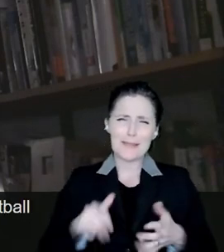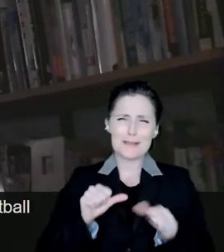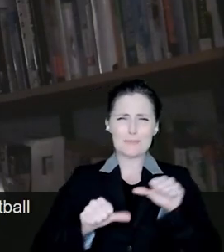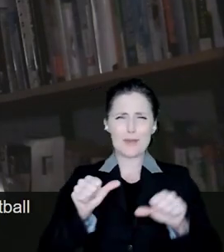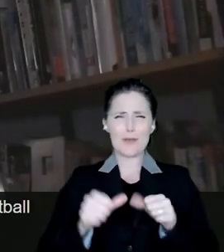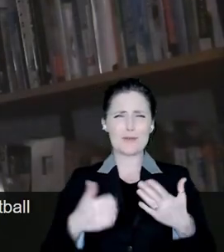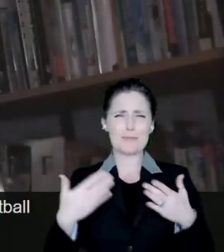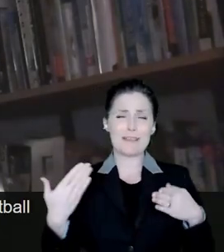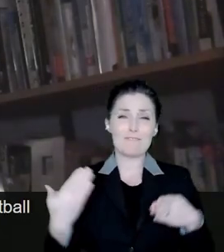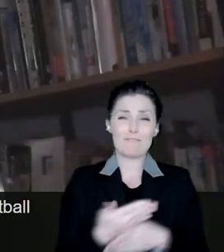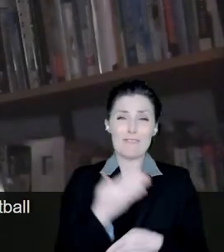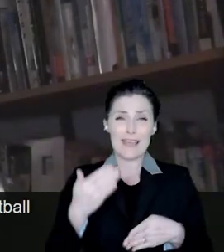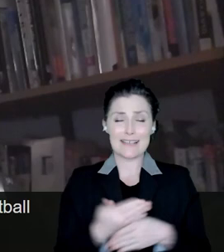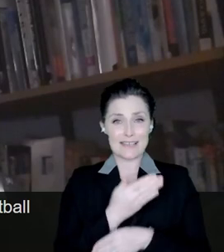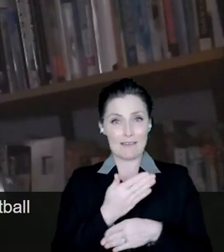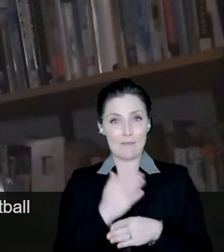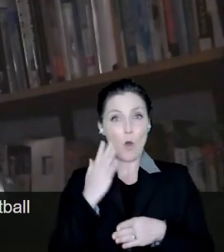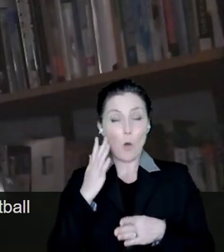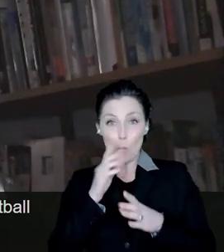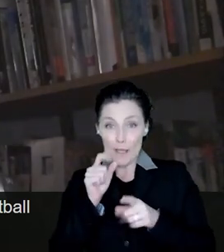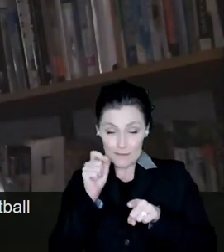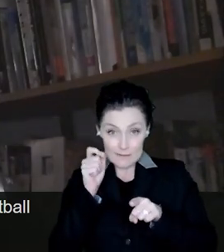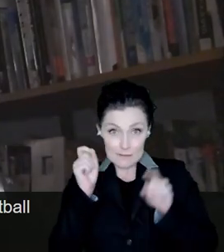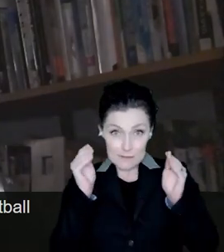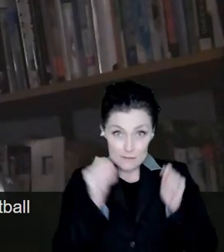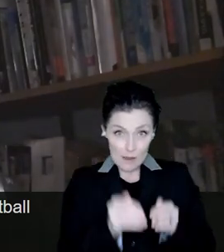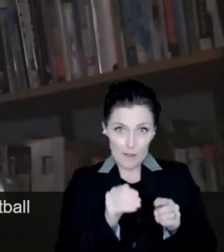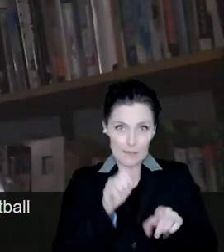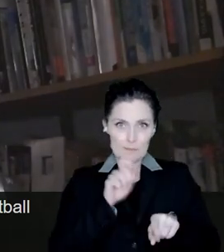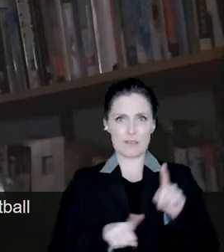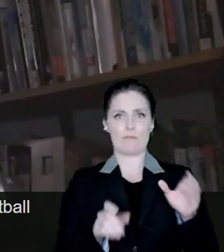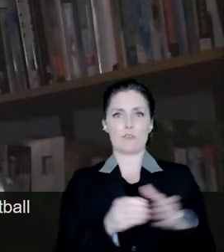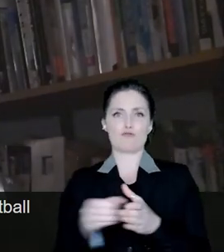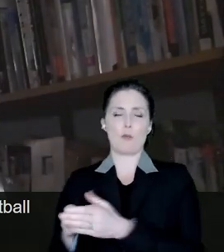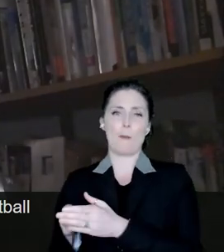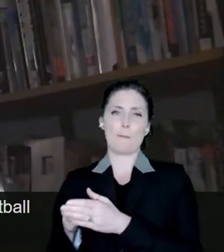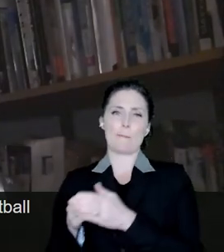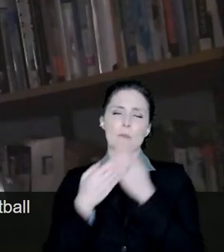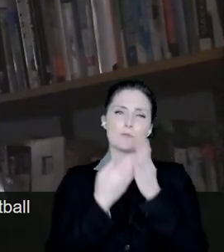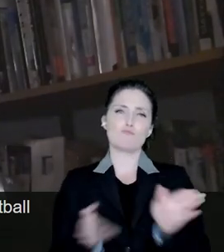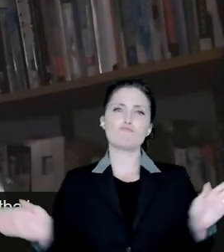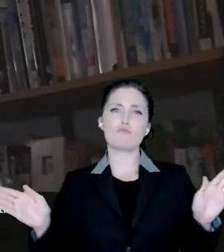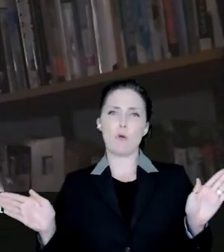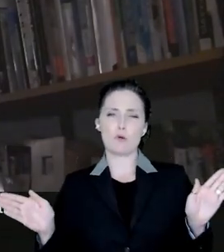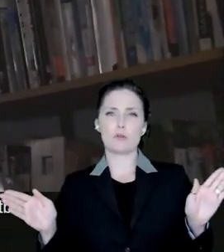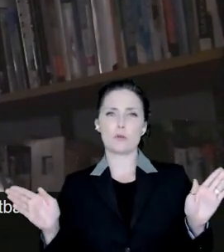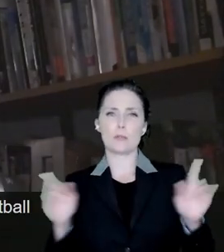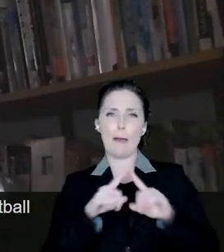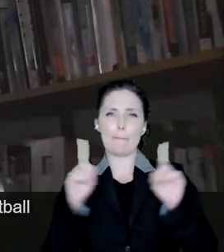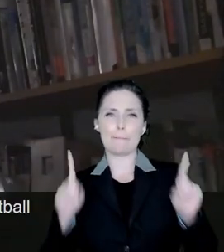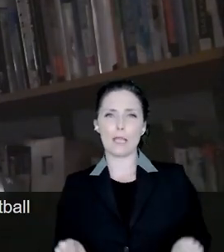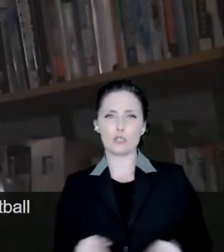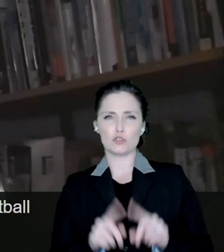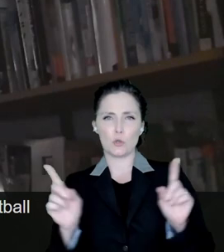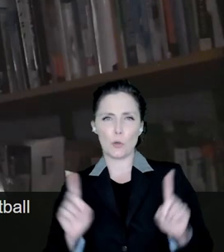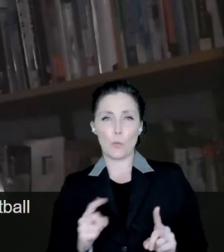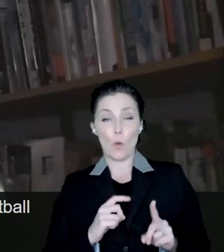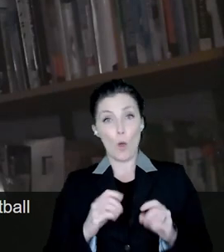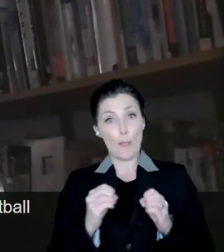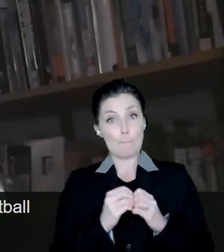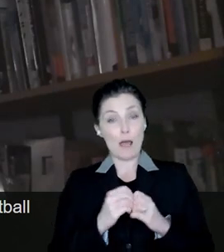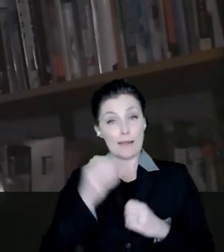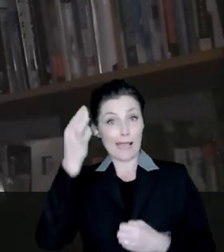so highly targeted. But I think There's a broader picture here, and where I think Barnet Council could really, really help is when they